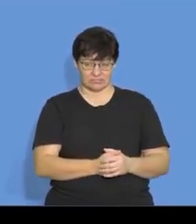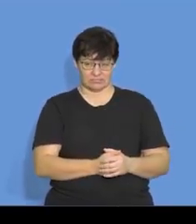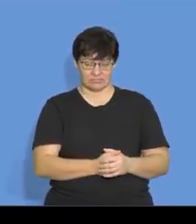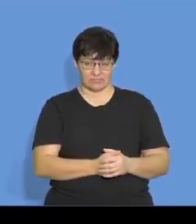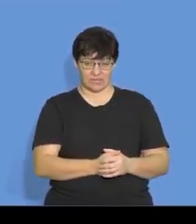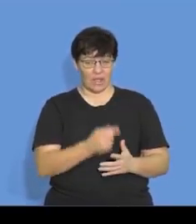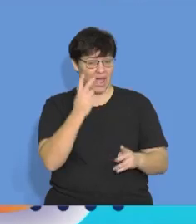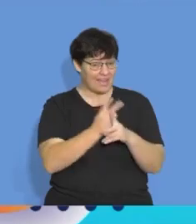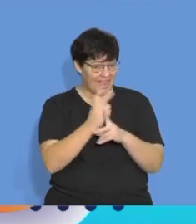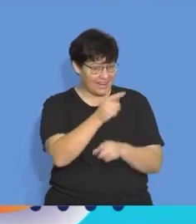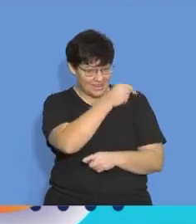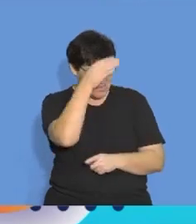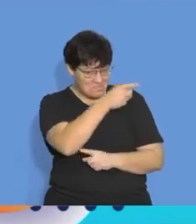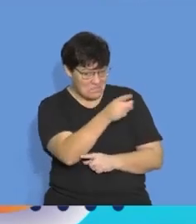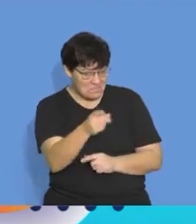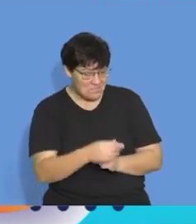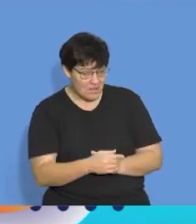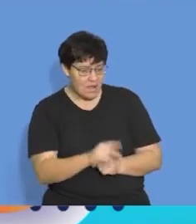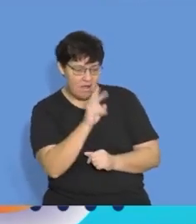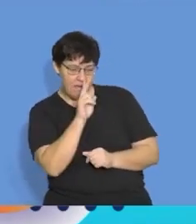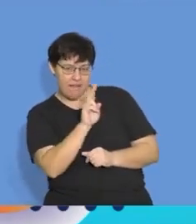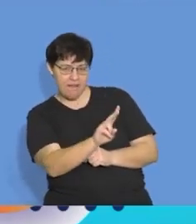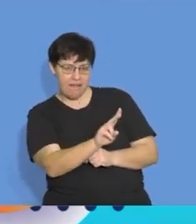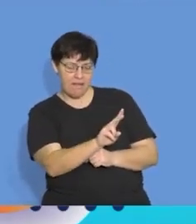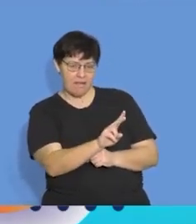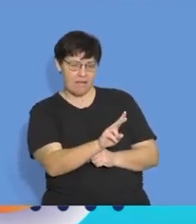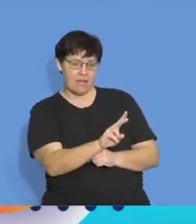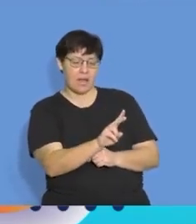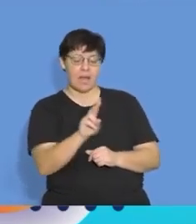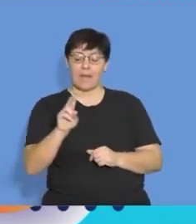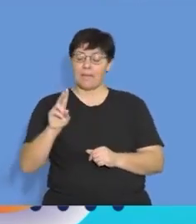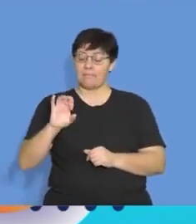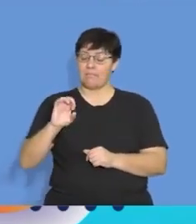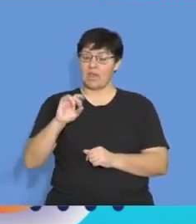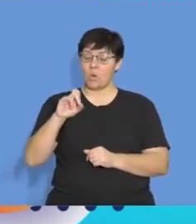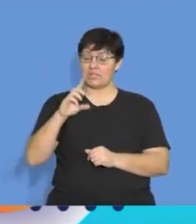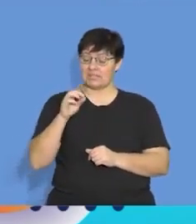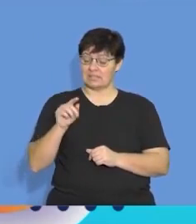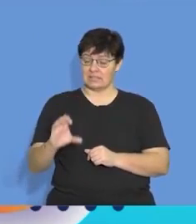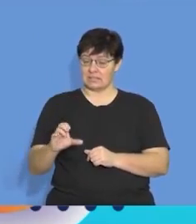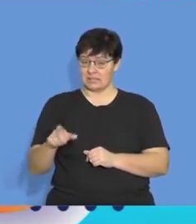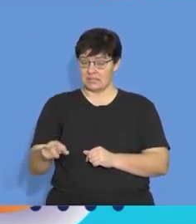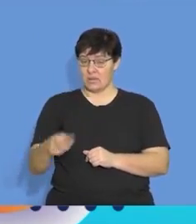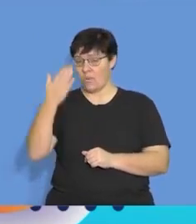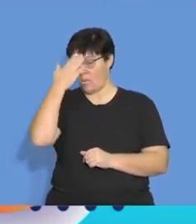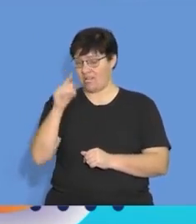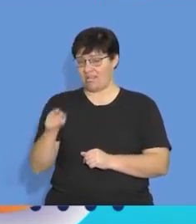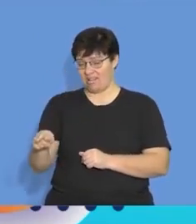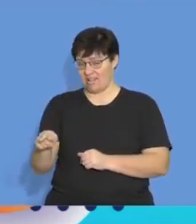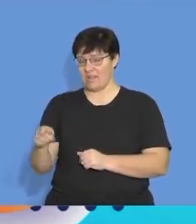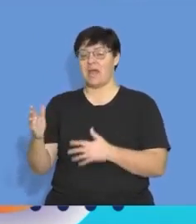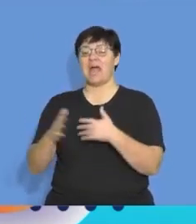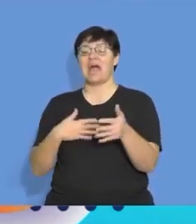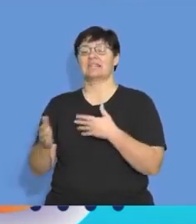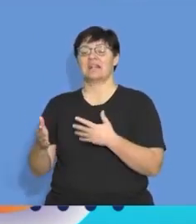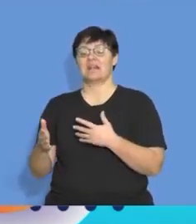accounting boffins out there, the moment you see periodic, your mind tells you, or you should know, I'm dealing